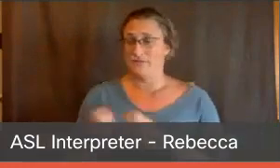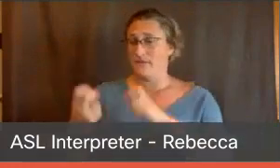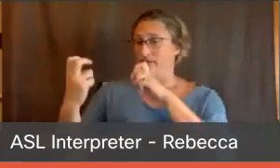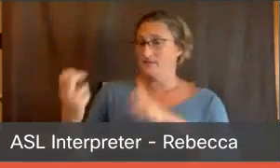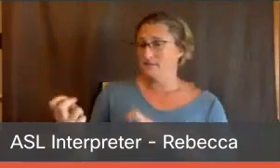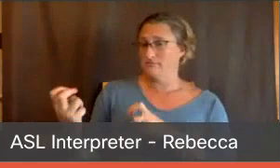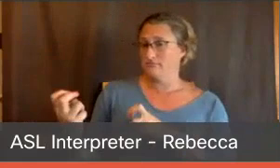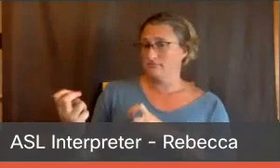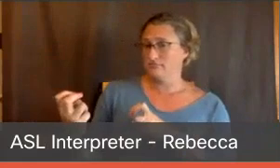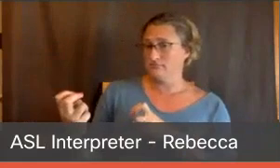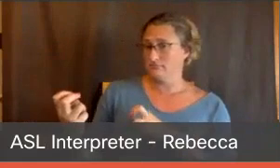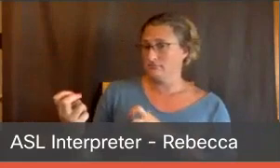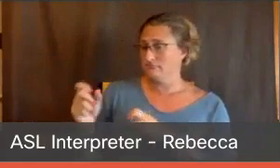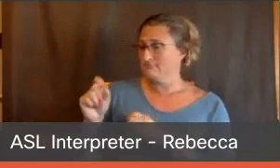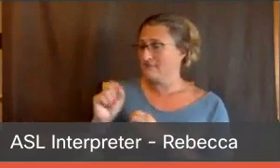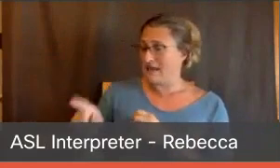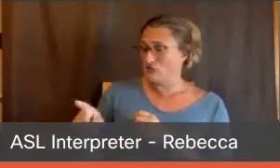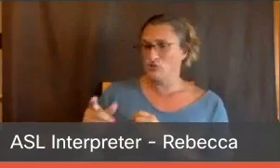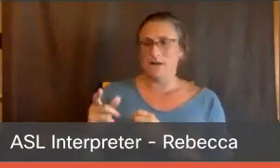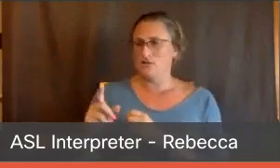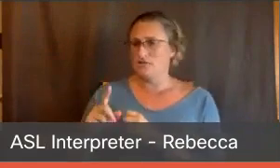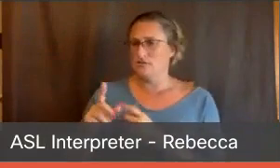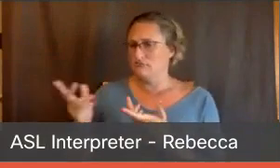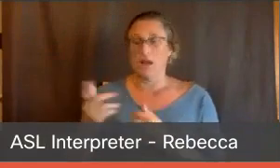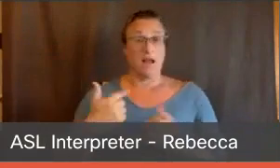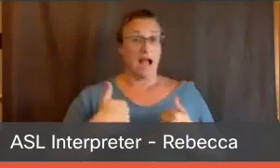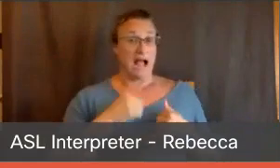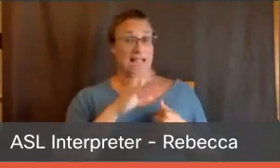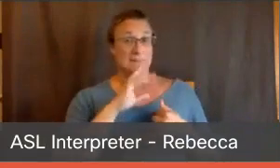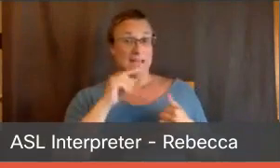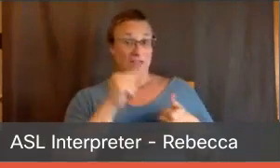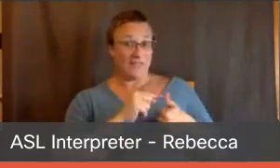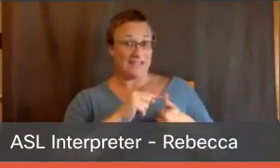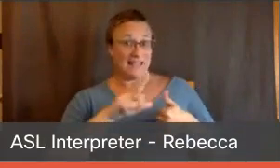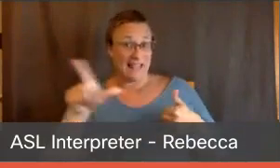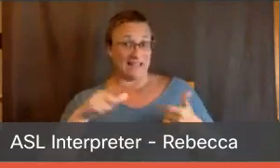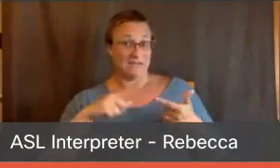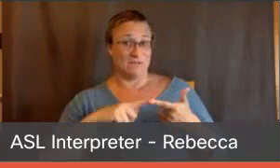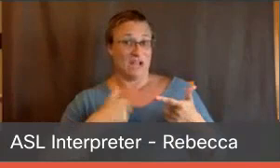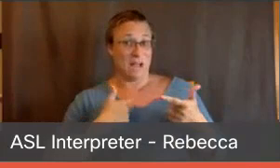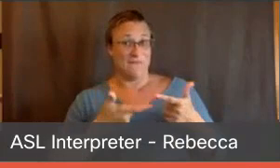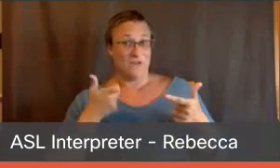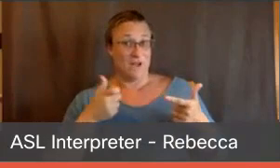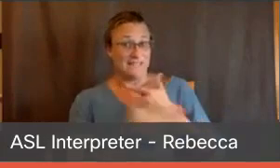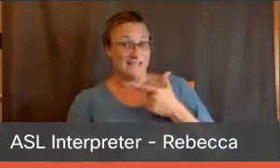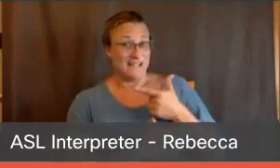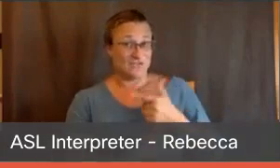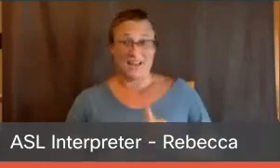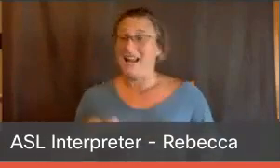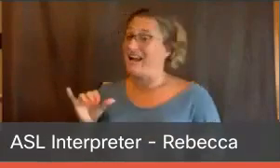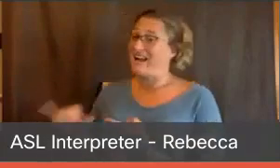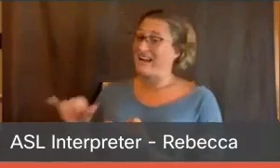they speak such and such language, or they're from this place in this country, and if I don't know where that is, I can't fake it till I make